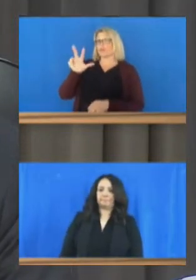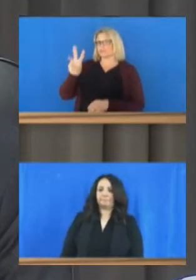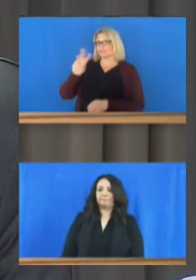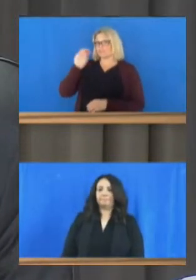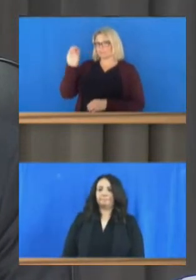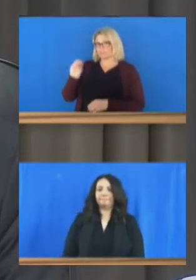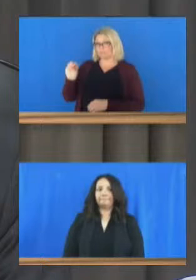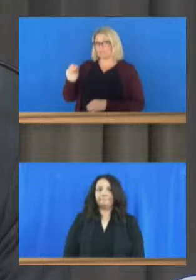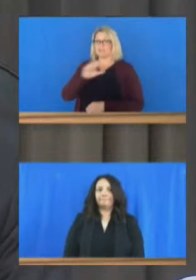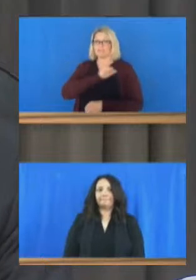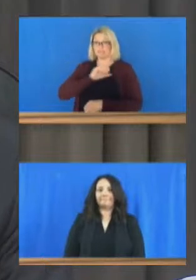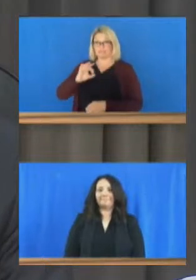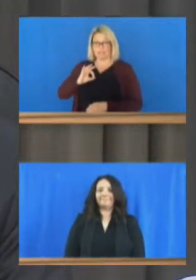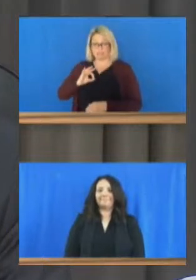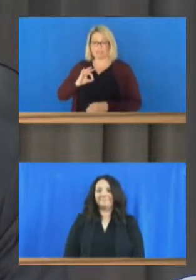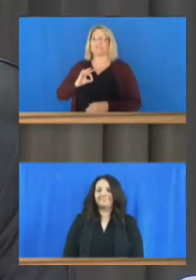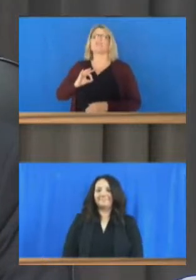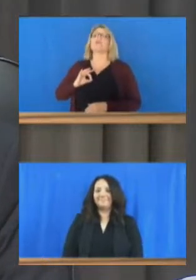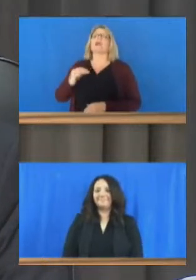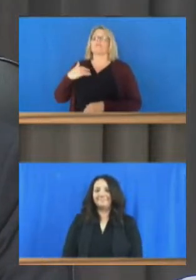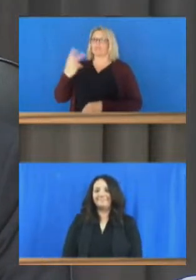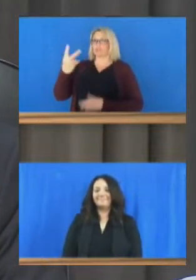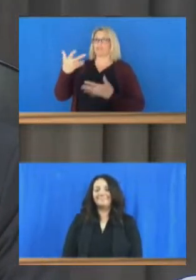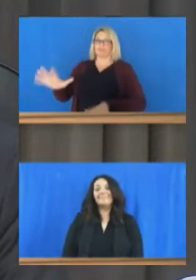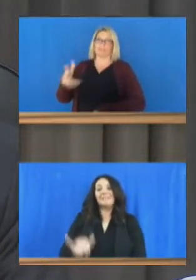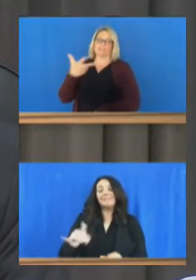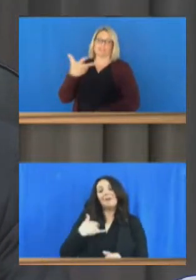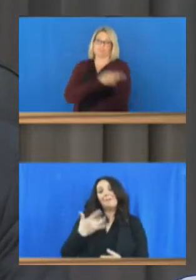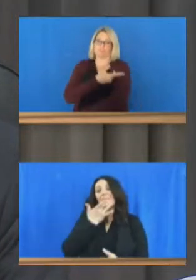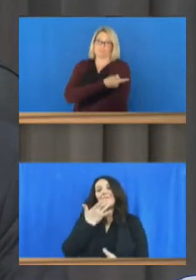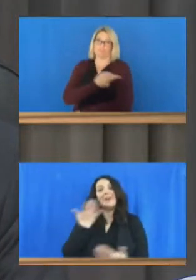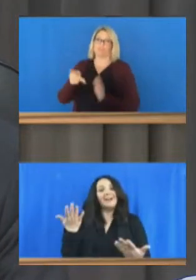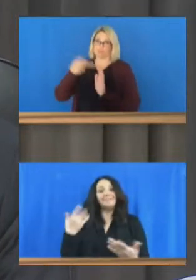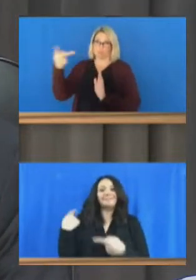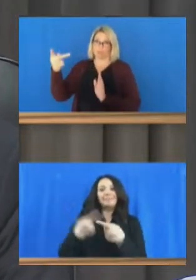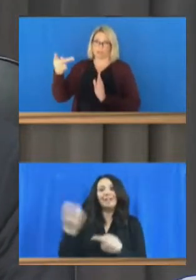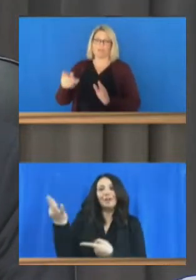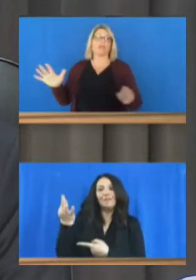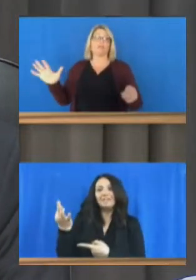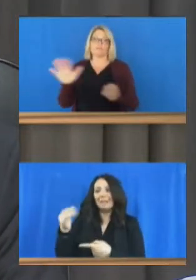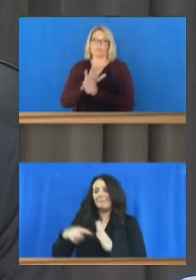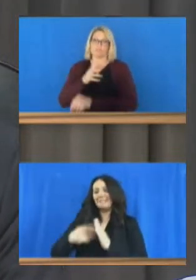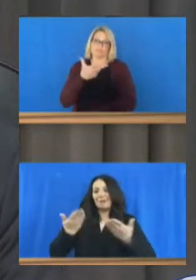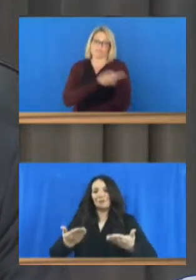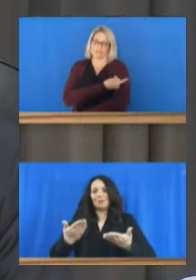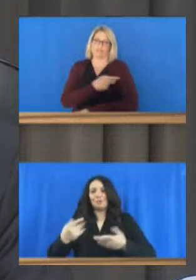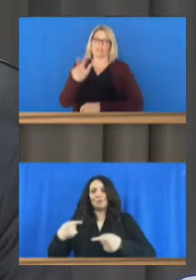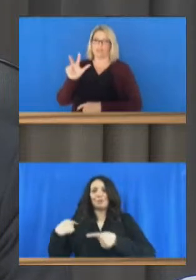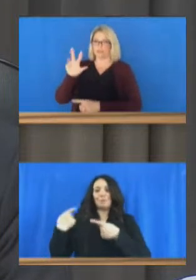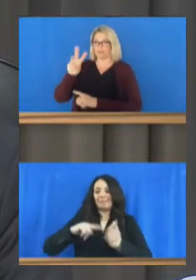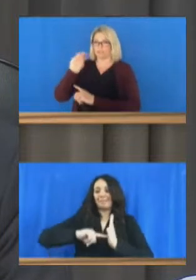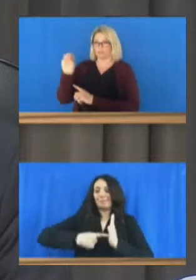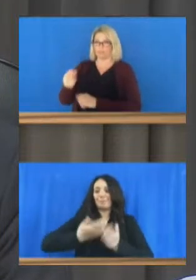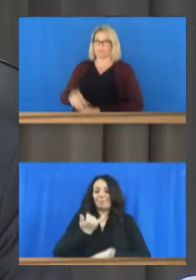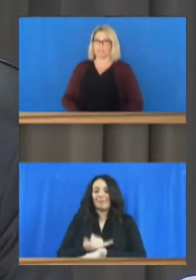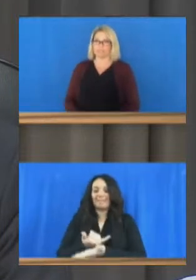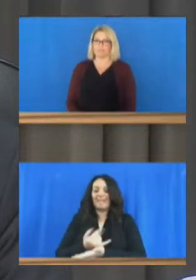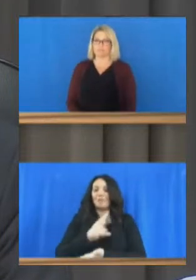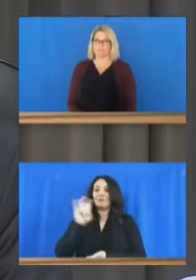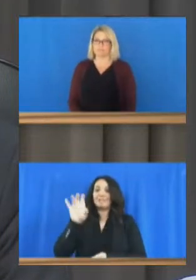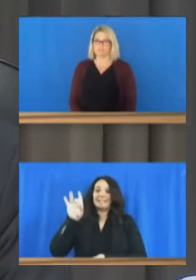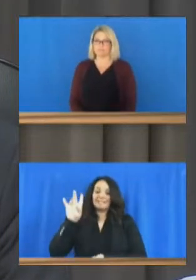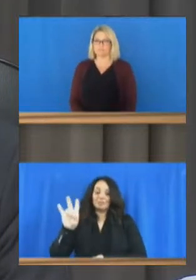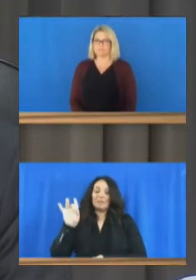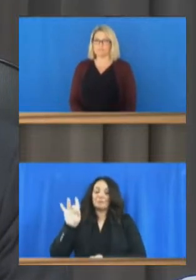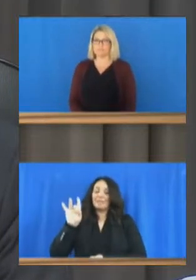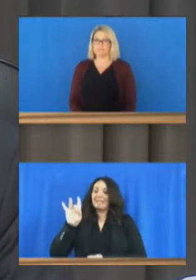www.gnb.ca/book-a-vaccine, all one word, no punctuation, hyphen, stops, or anything else, book a vaccine, to receive their first dose of a COVID-19 vaccine through